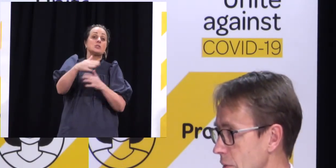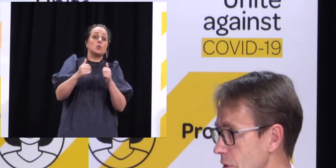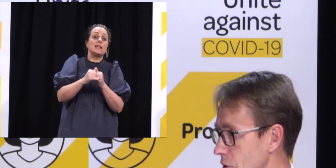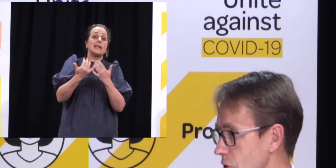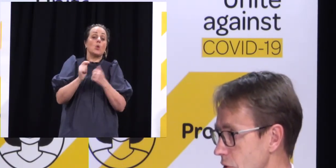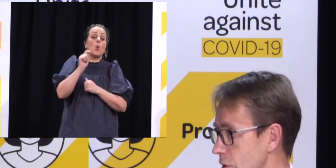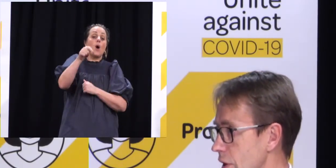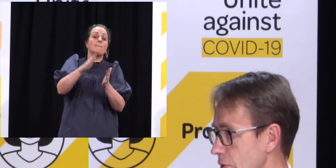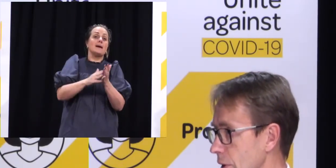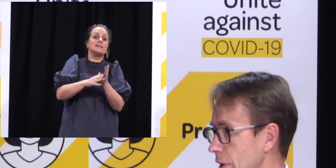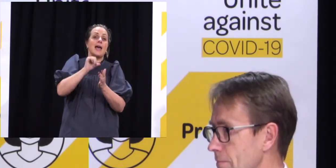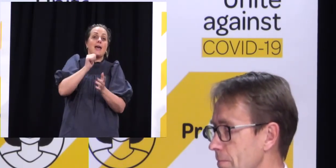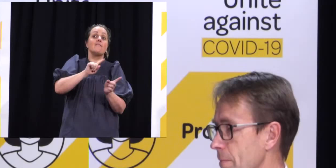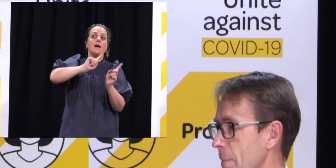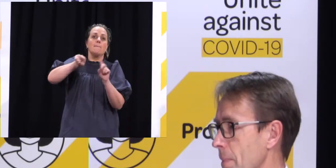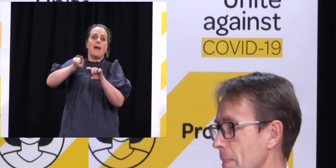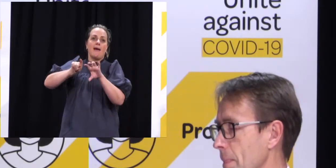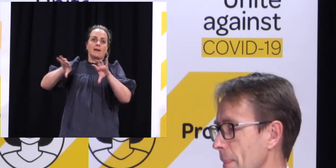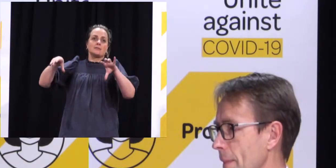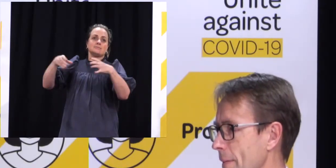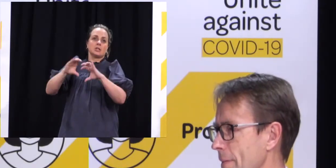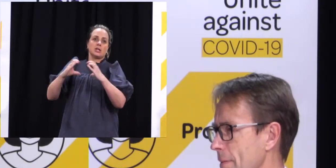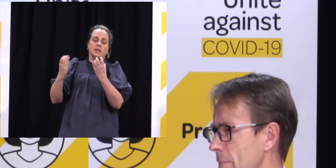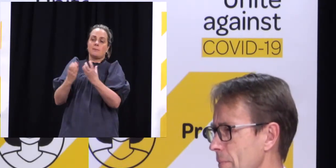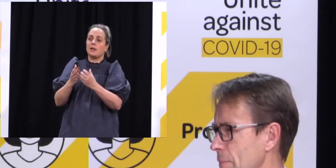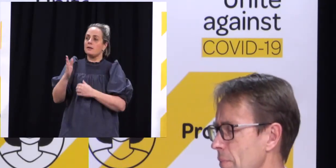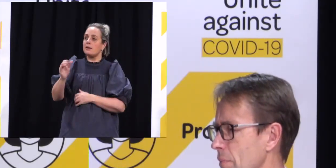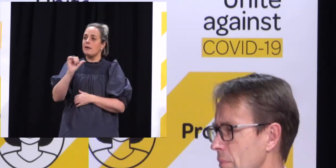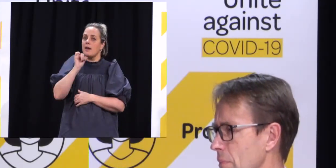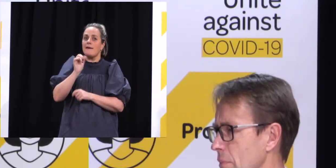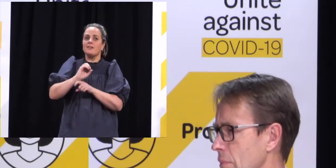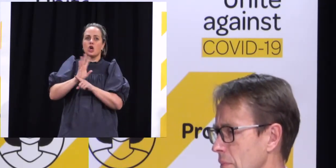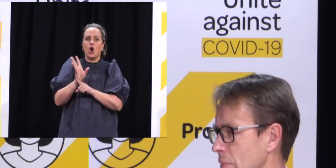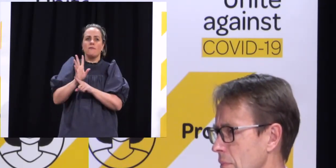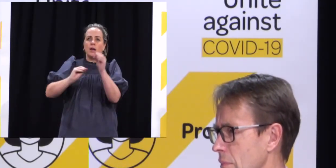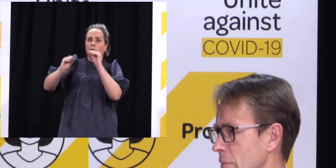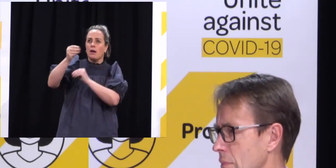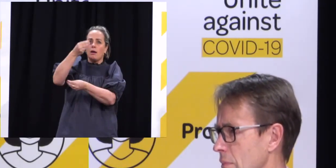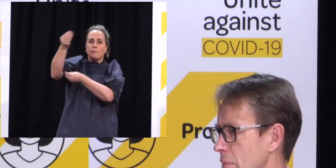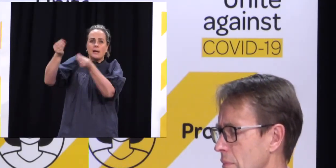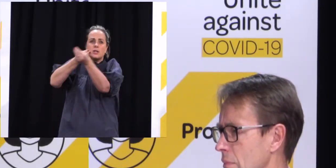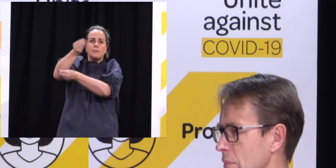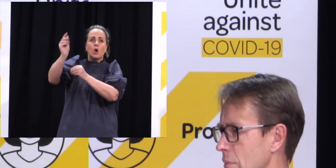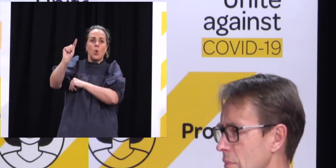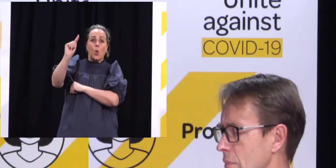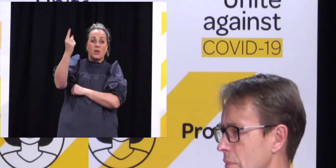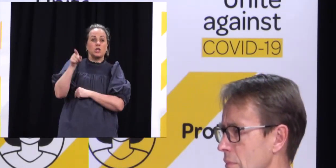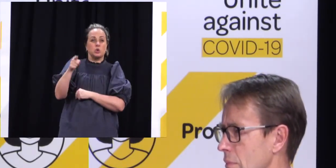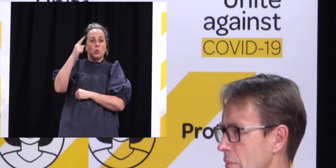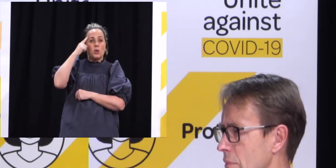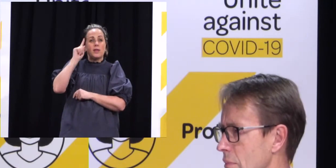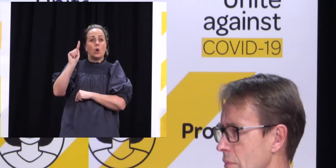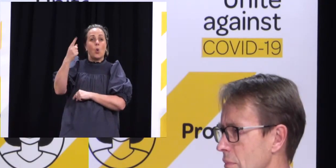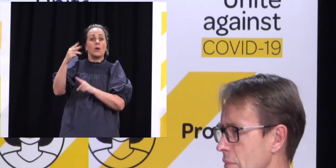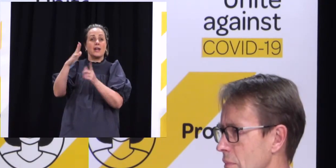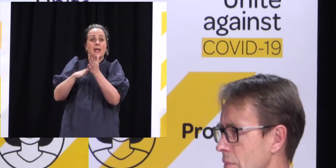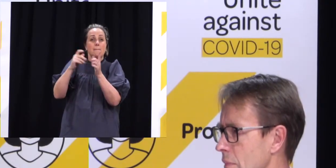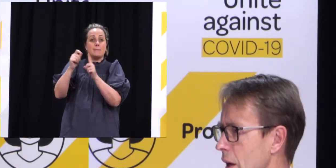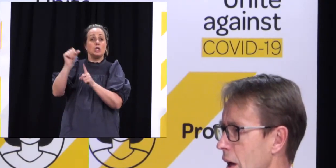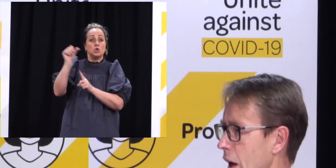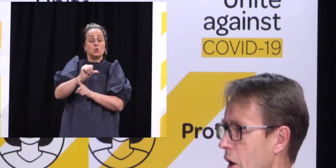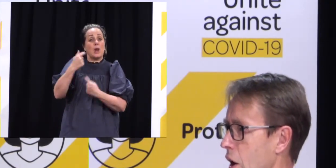about whether it should return next week. Do you think if COVID continues to circulate in Auckland, would it be advisable for Auckland MPs to be allowed to return to